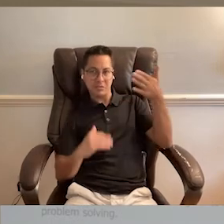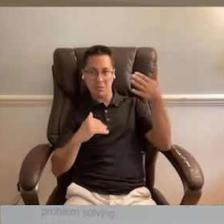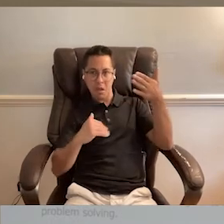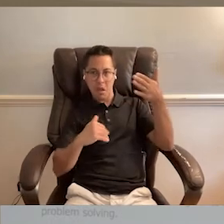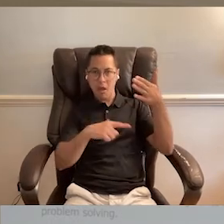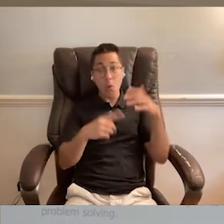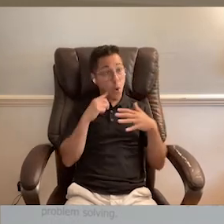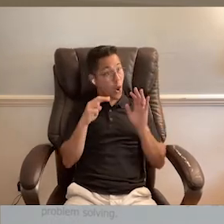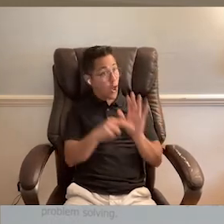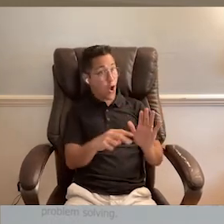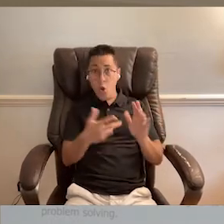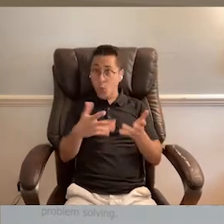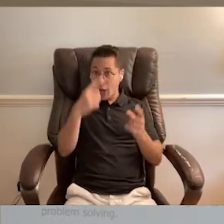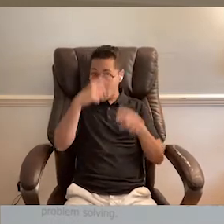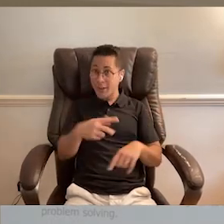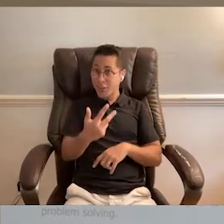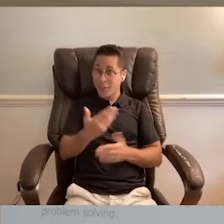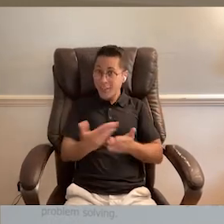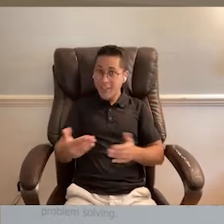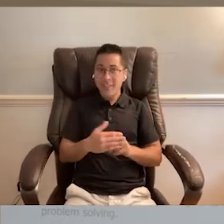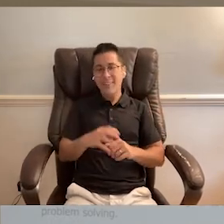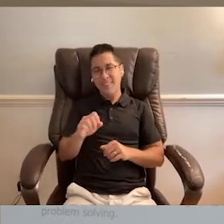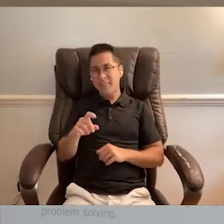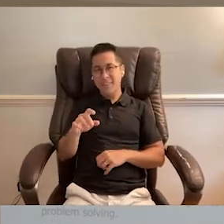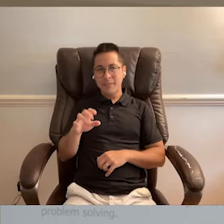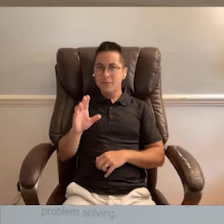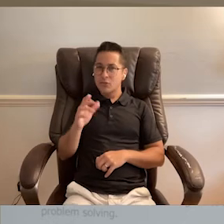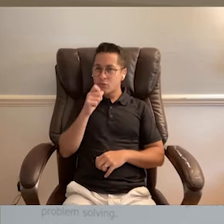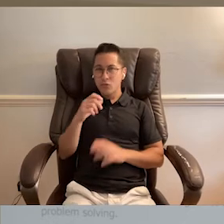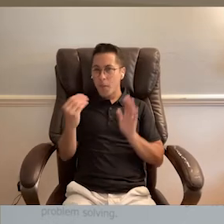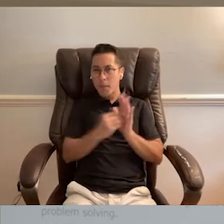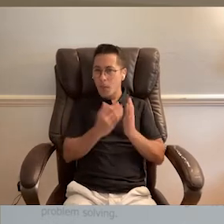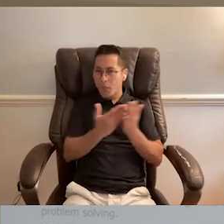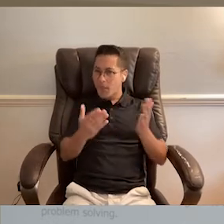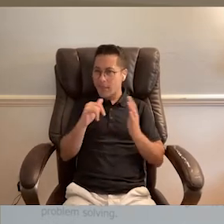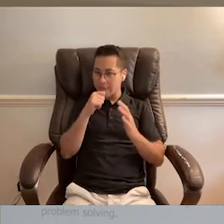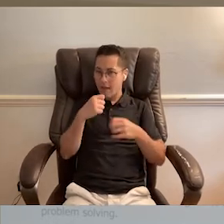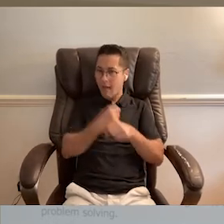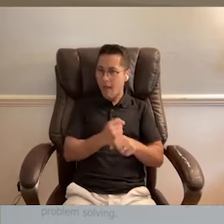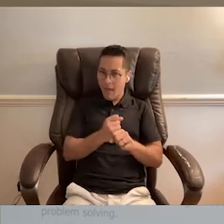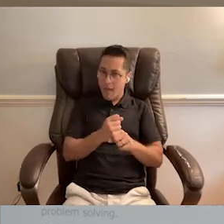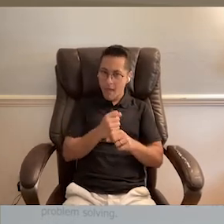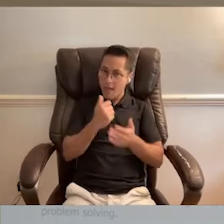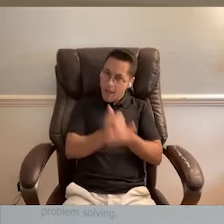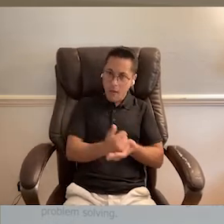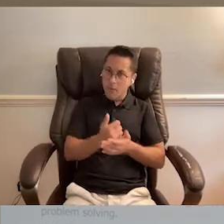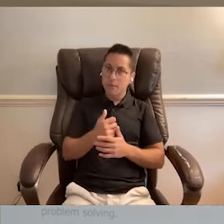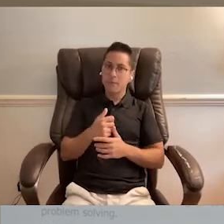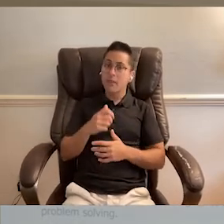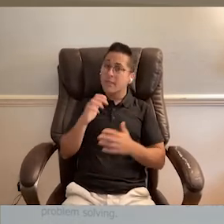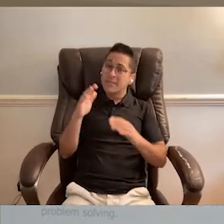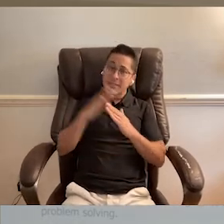to 3 things. Yeah, well, that's not, so don't put things on there that aren't going to make a difference to your child. Put your top 5 things, and the first